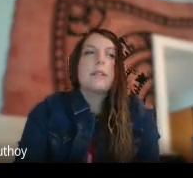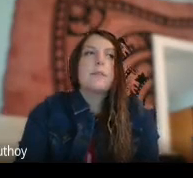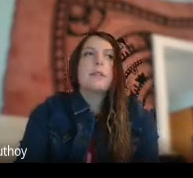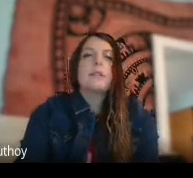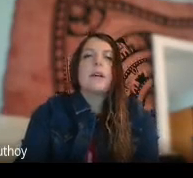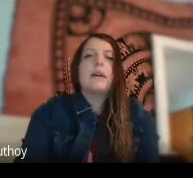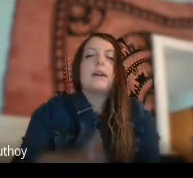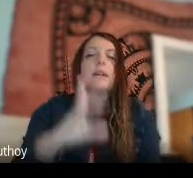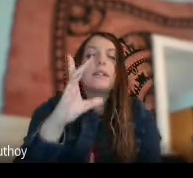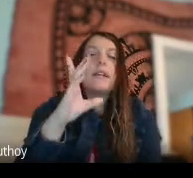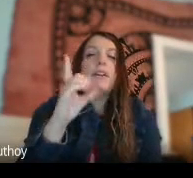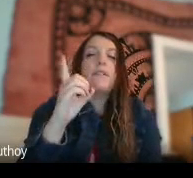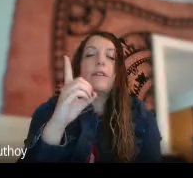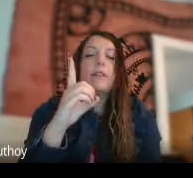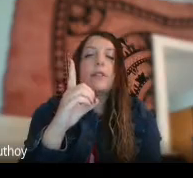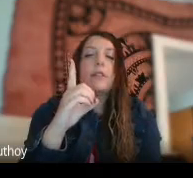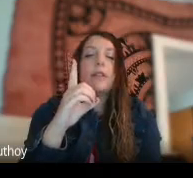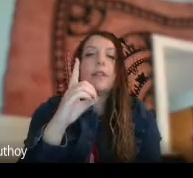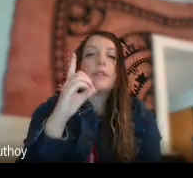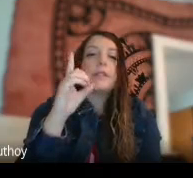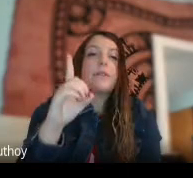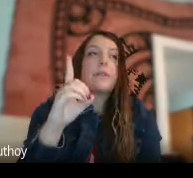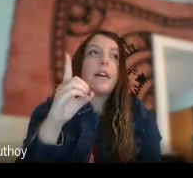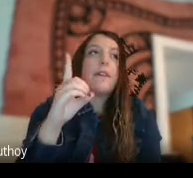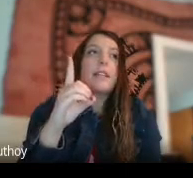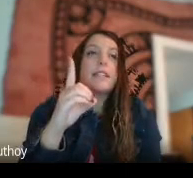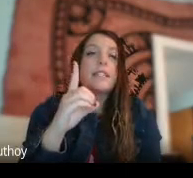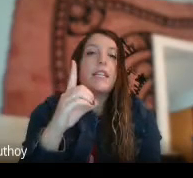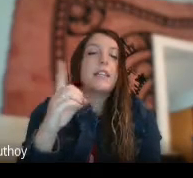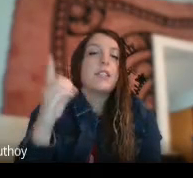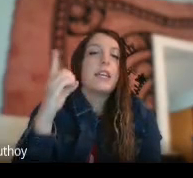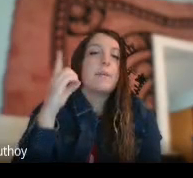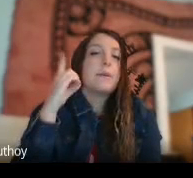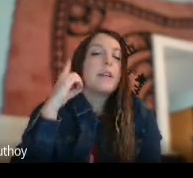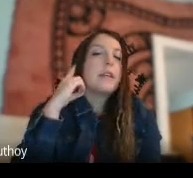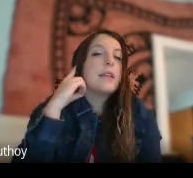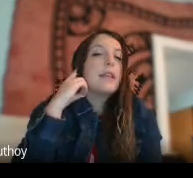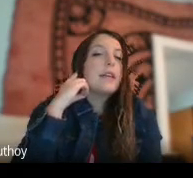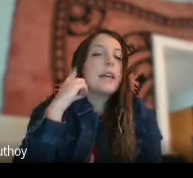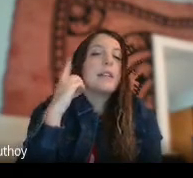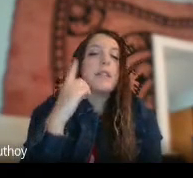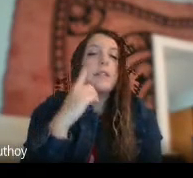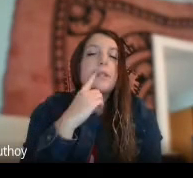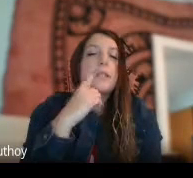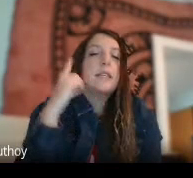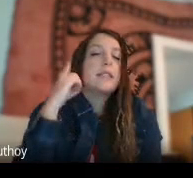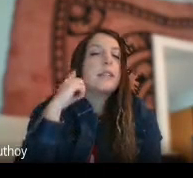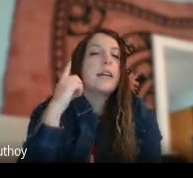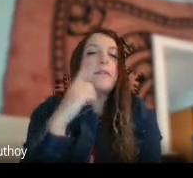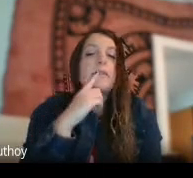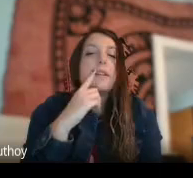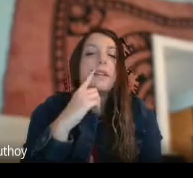Some other ones are deaf. So deaf has a D hand shape and it starts with a